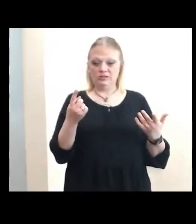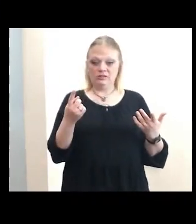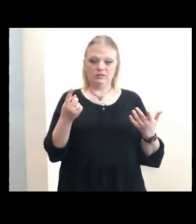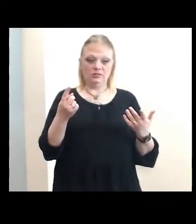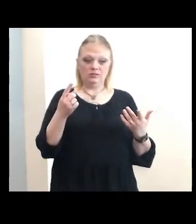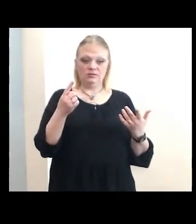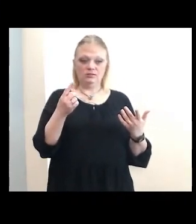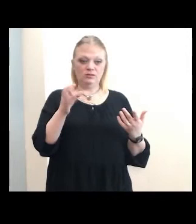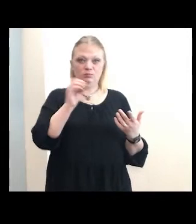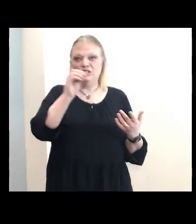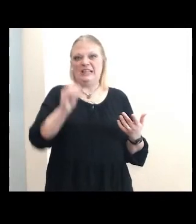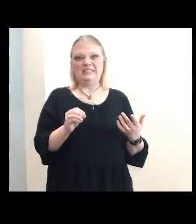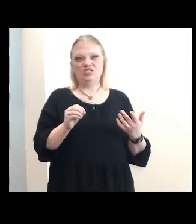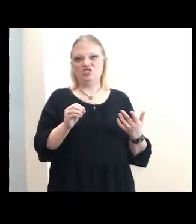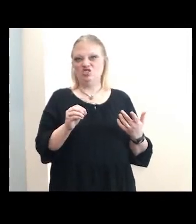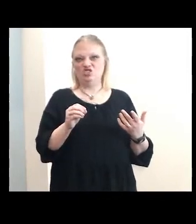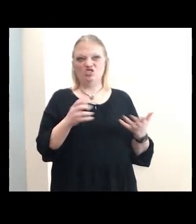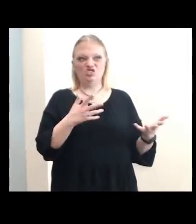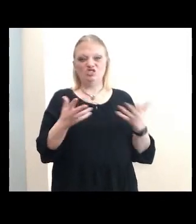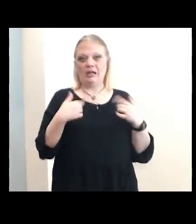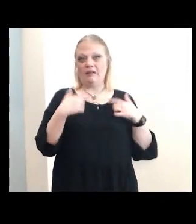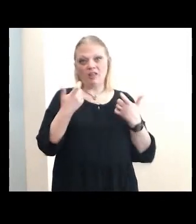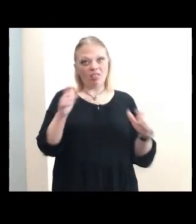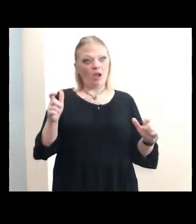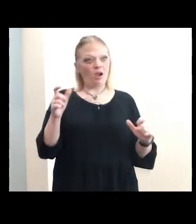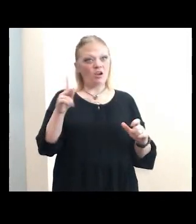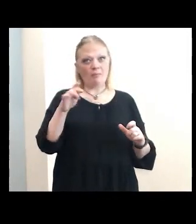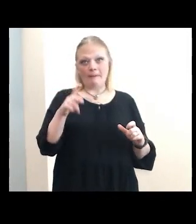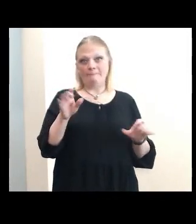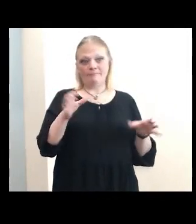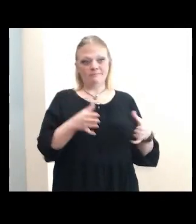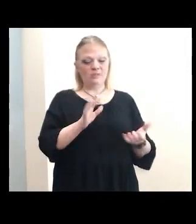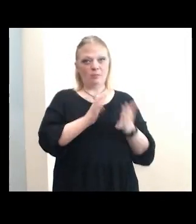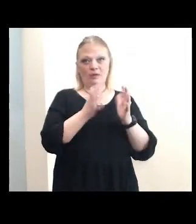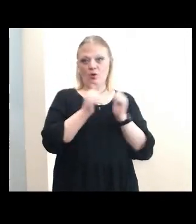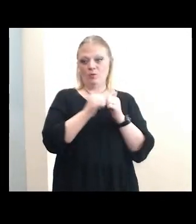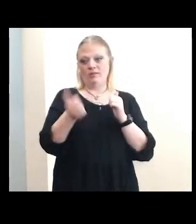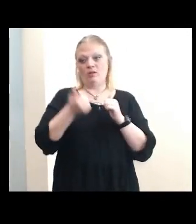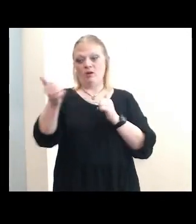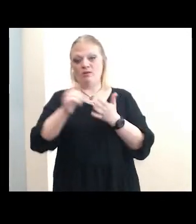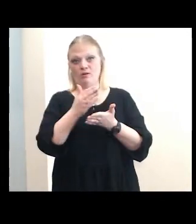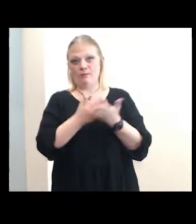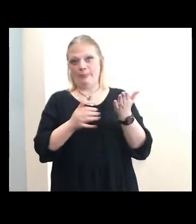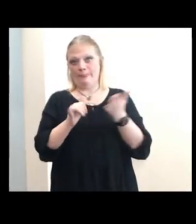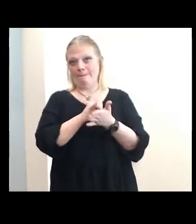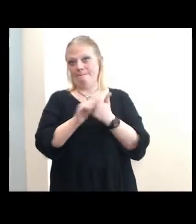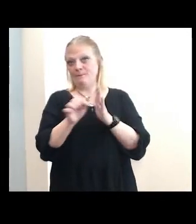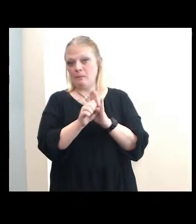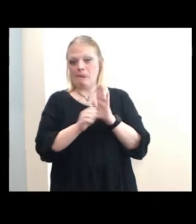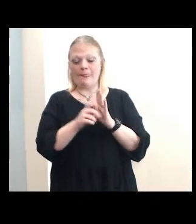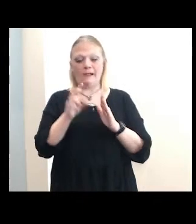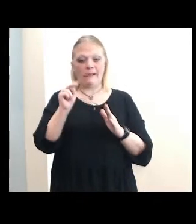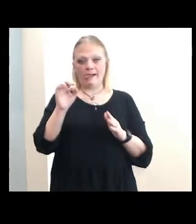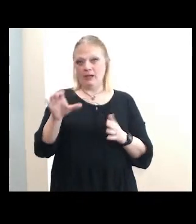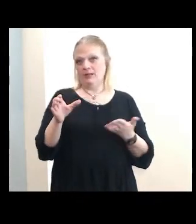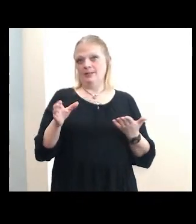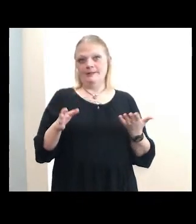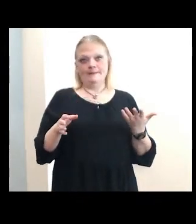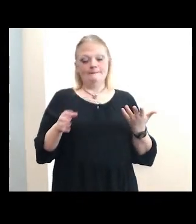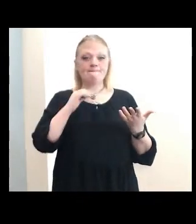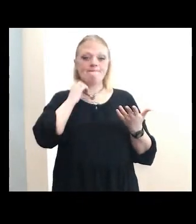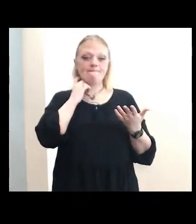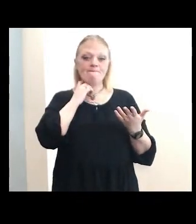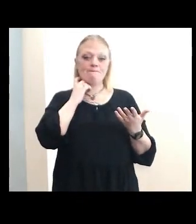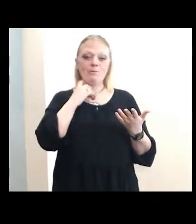of percentages. We have a large population as compared to other parts of New York State, other than New York City area. And